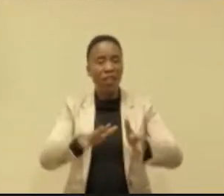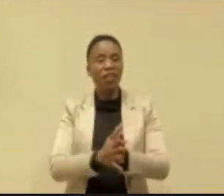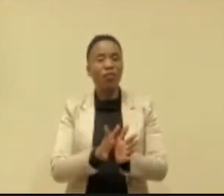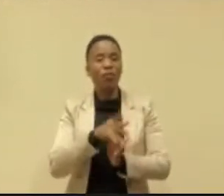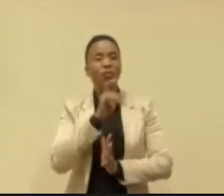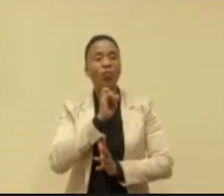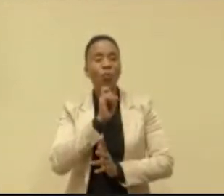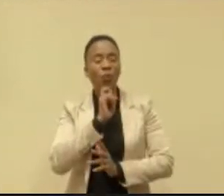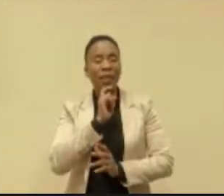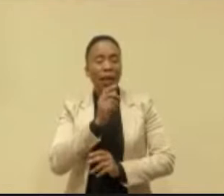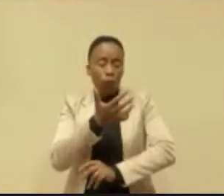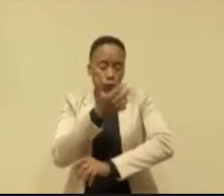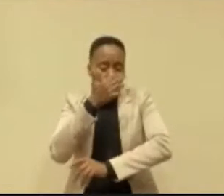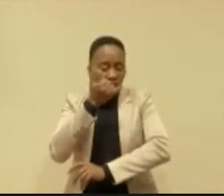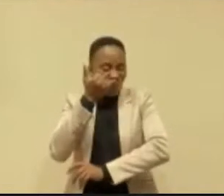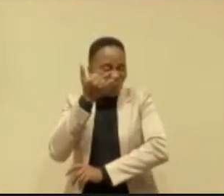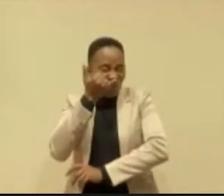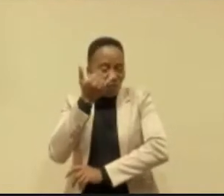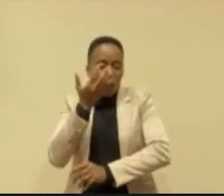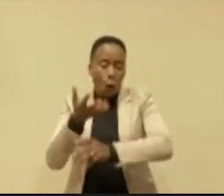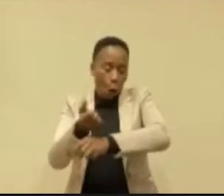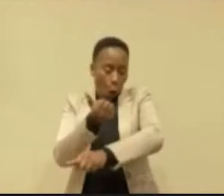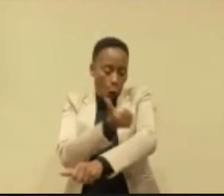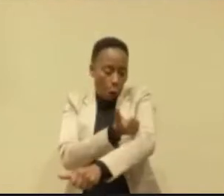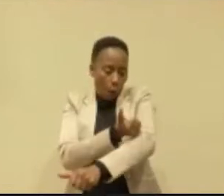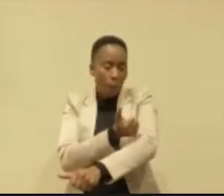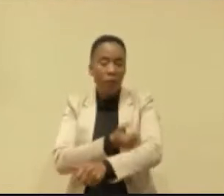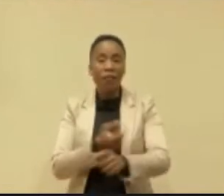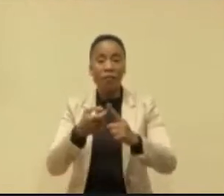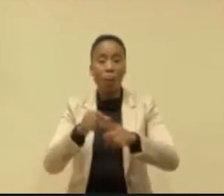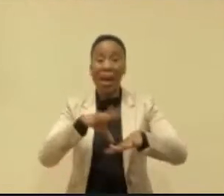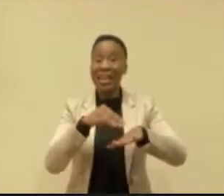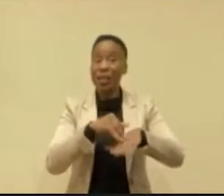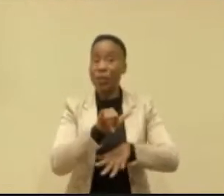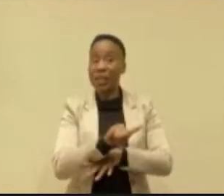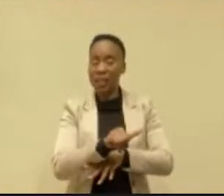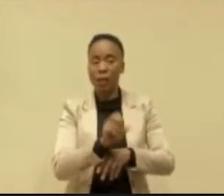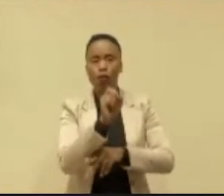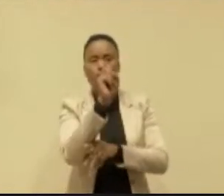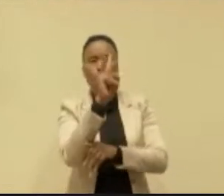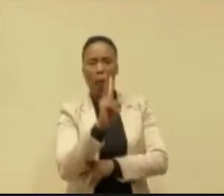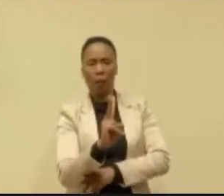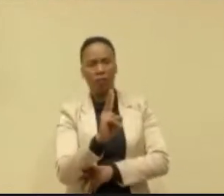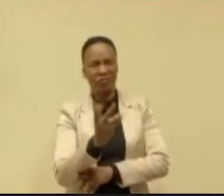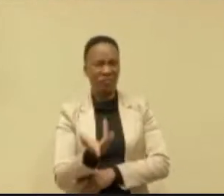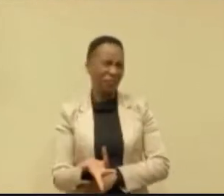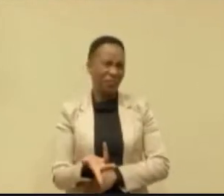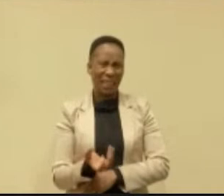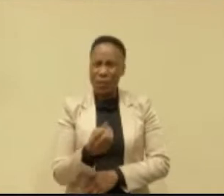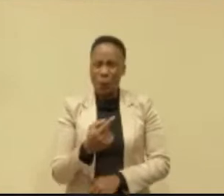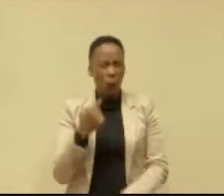use drugs at the age of 12 years so you wonder what is happening